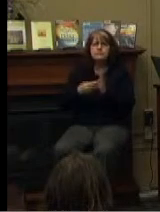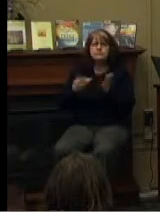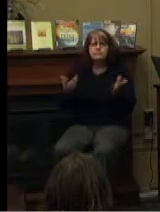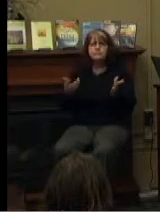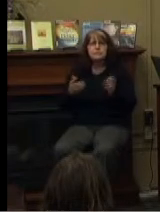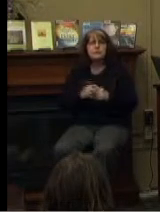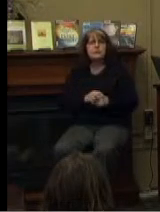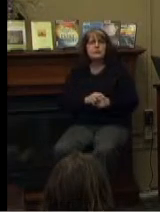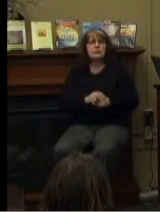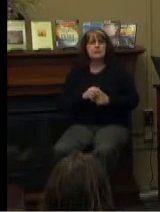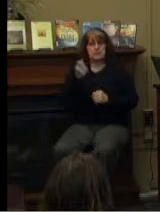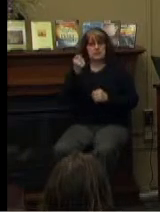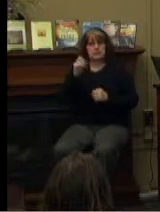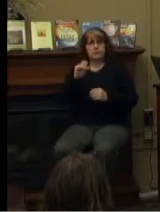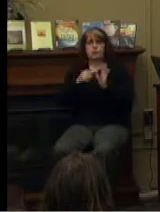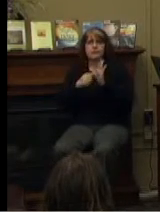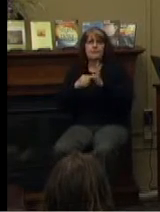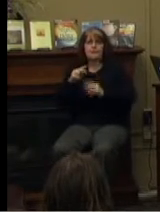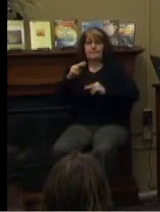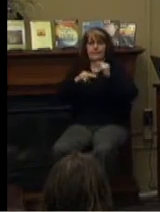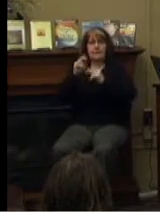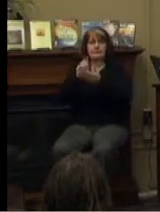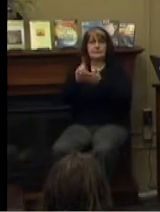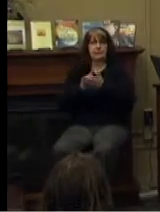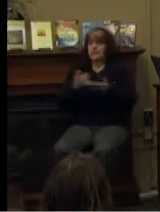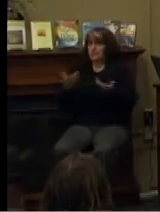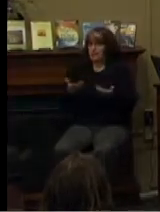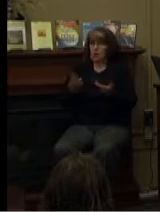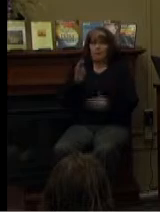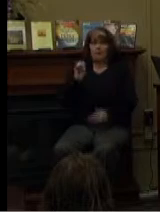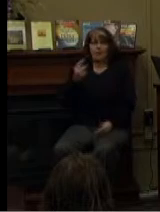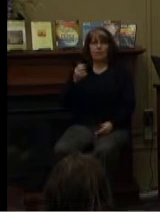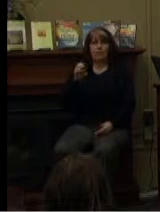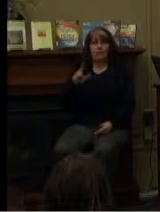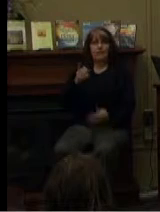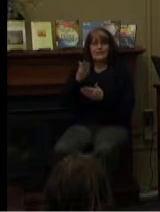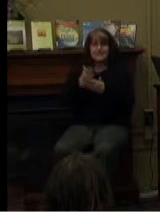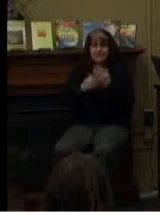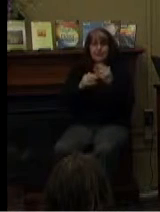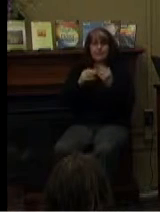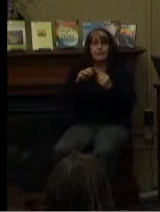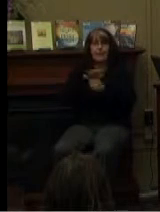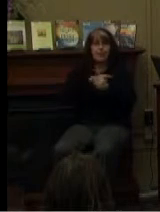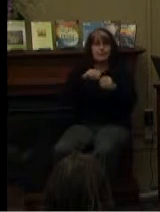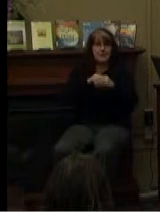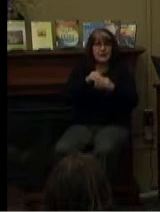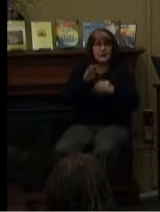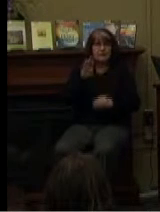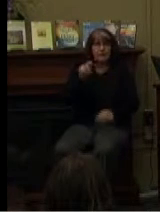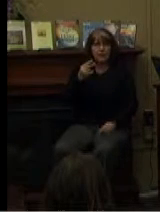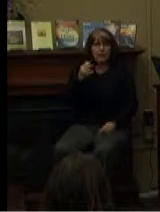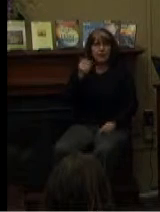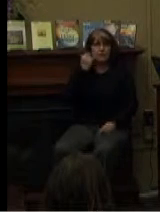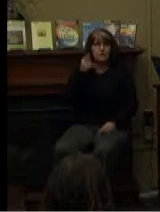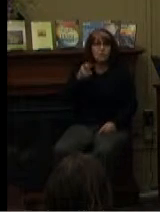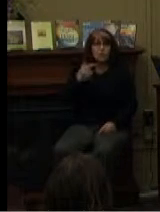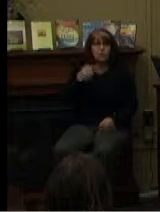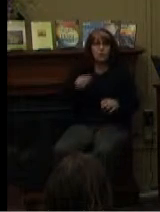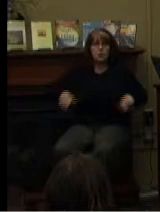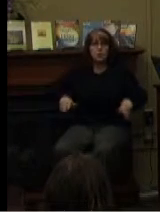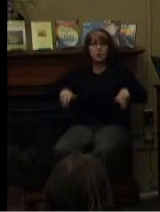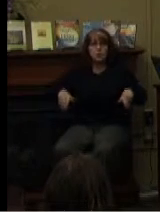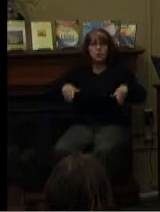design of some of our buildings. Even here at Bethel, there are some parts of Bethel, if you're a wheelchair user, you have to do some